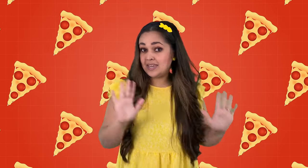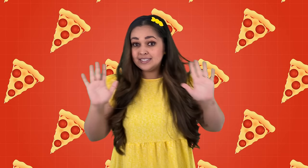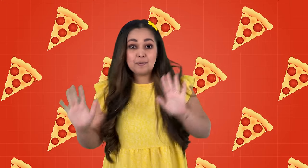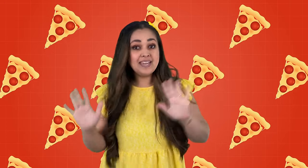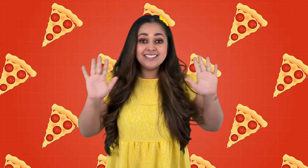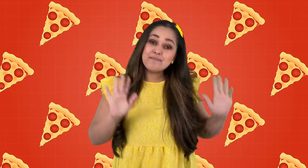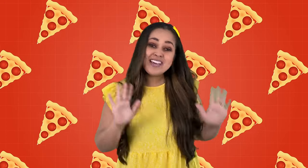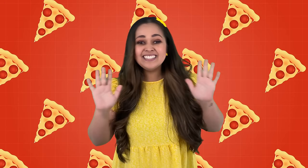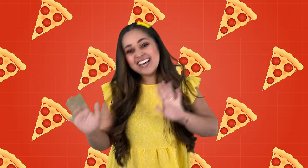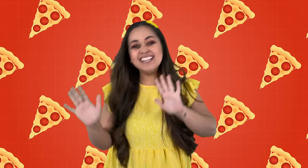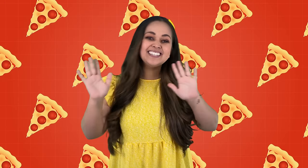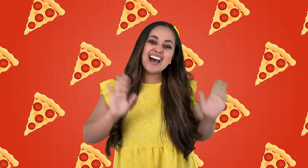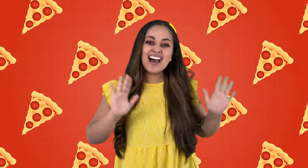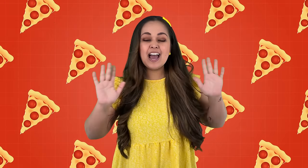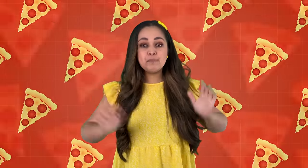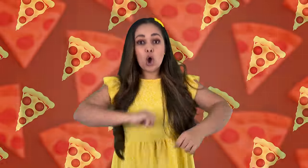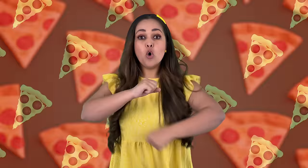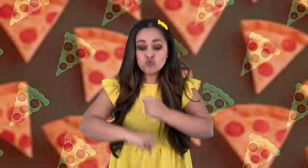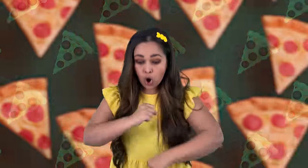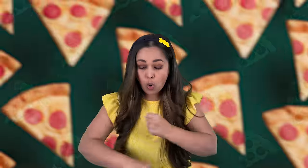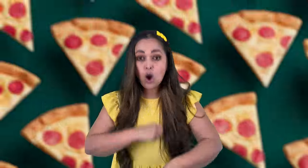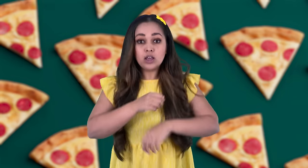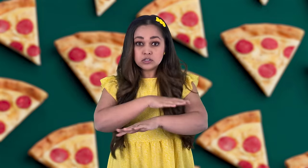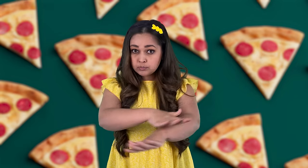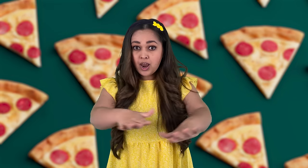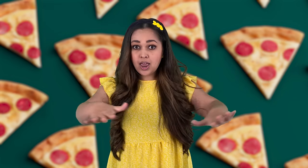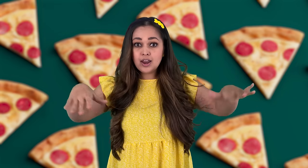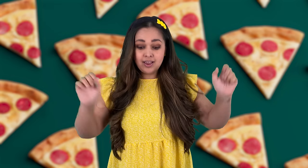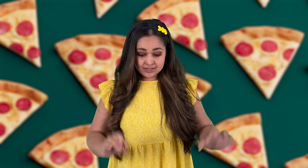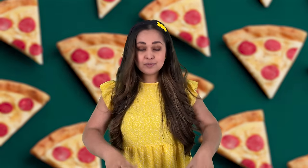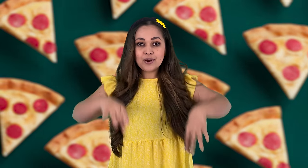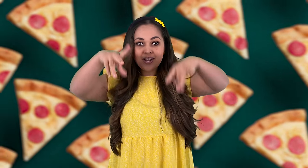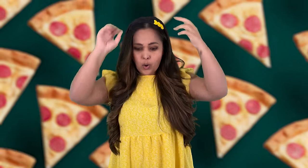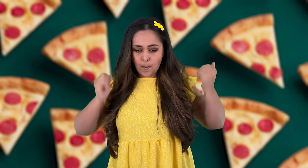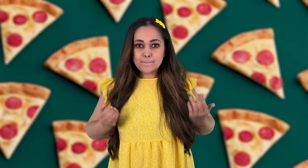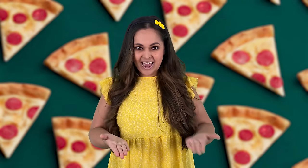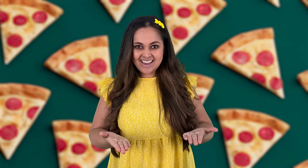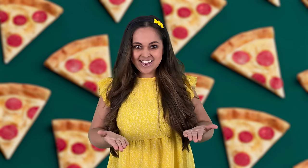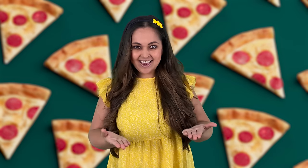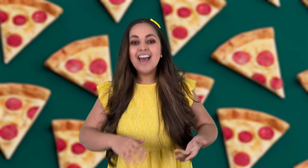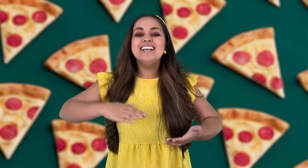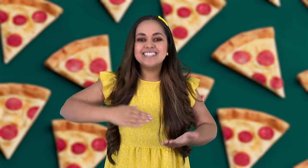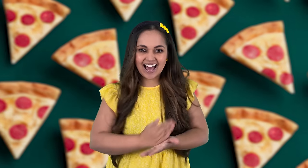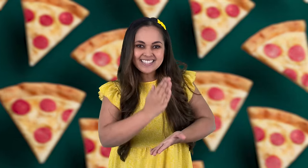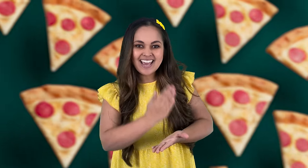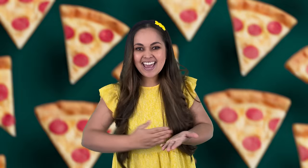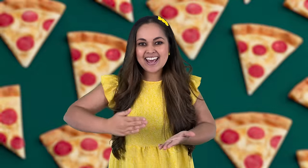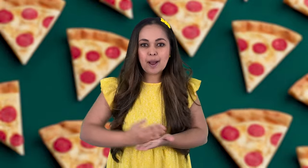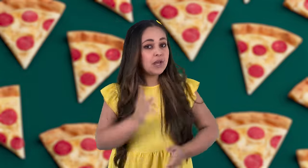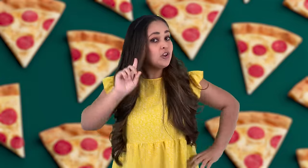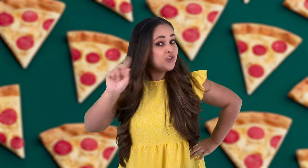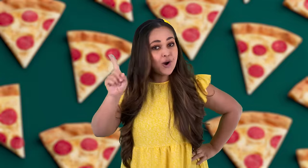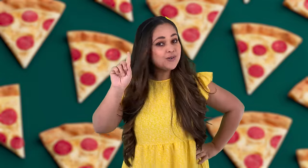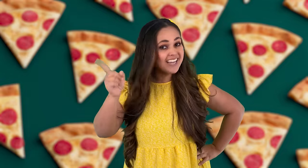pizza, pizza, pizza, pizza time. Roll, spread, sprinkle, bake. Slice it